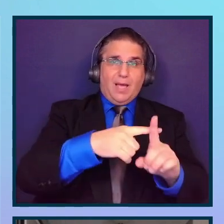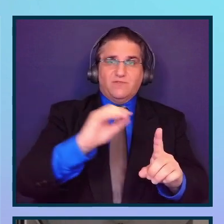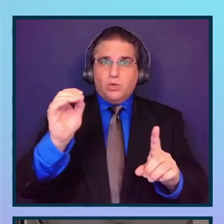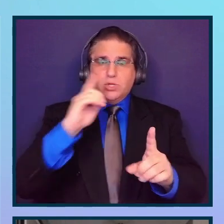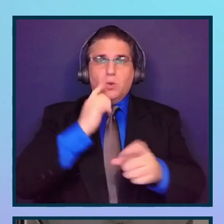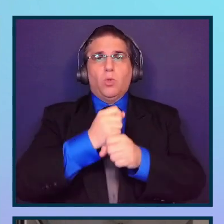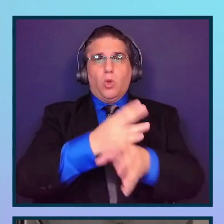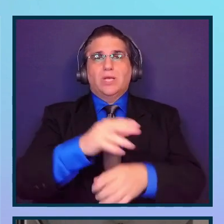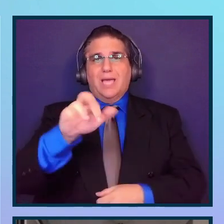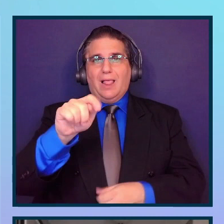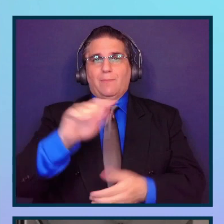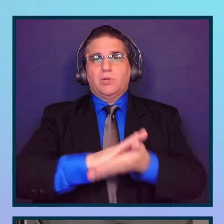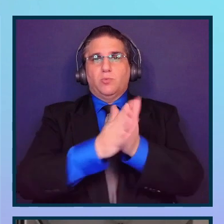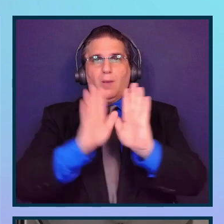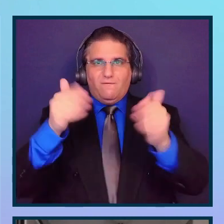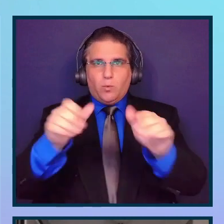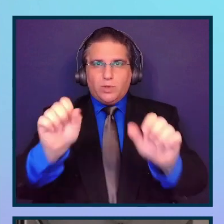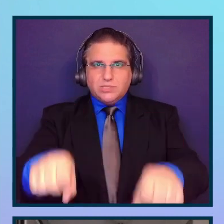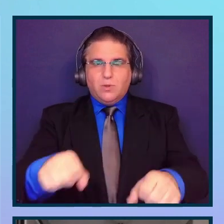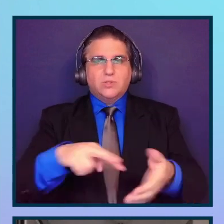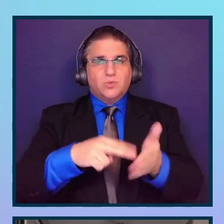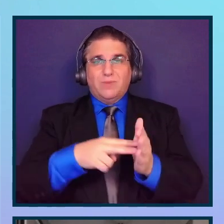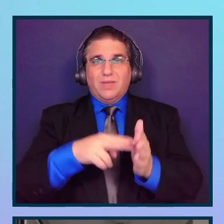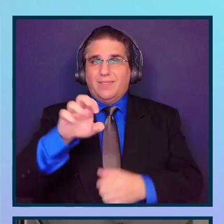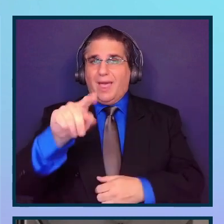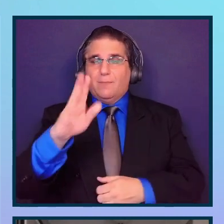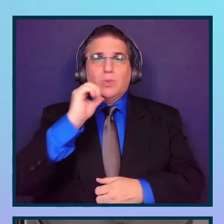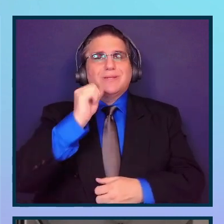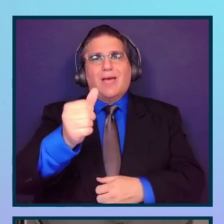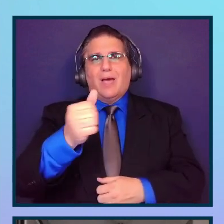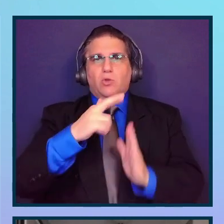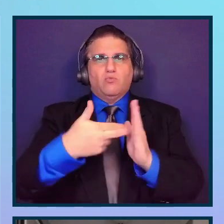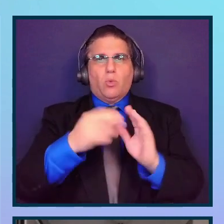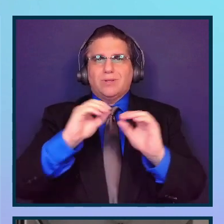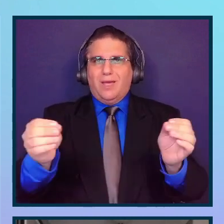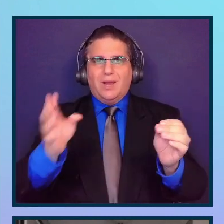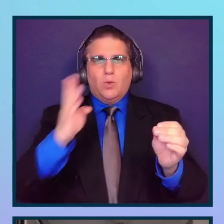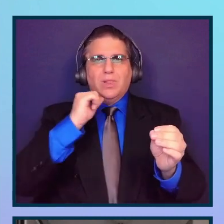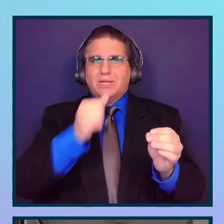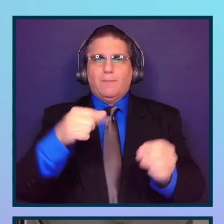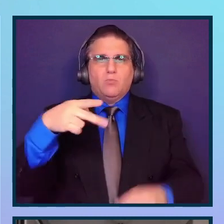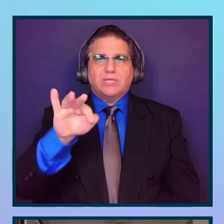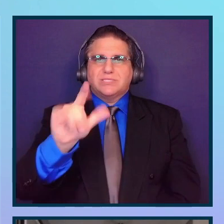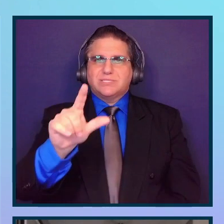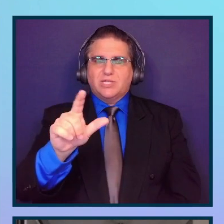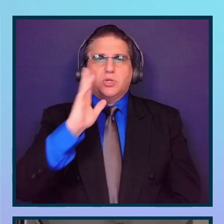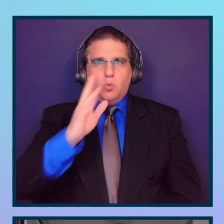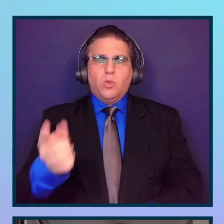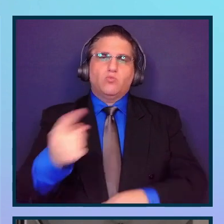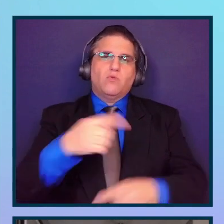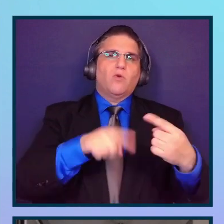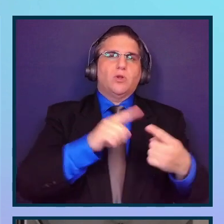the element to be focusable. So again, this element will not be a role none. It will not be presentational, and it will revert to being